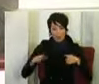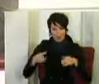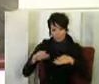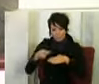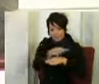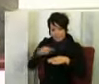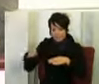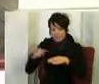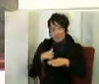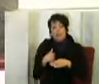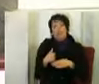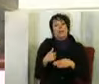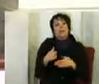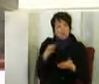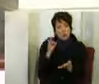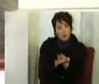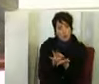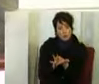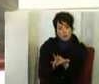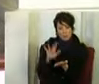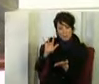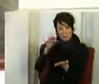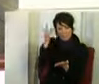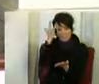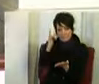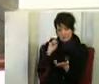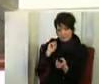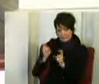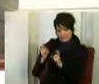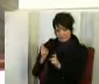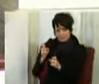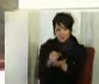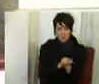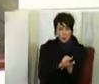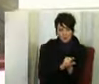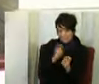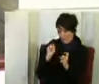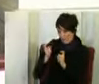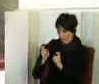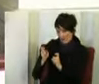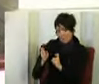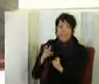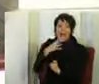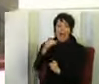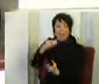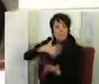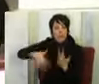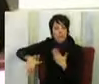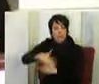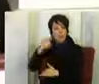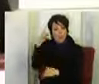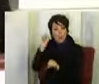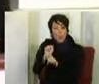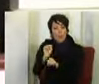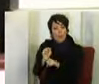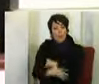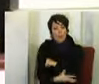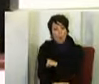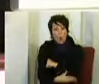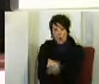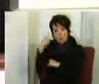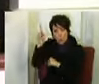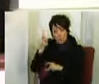providing quarters for the machines and soap, and a little bit of fellowship time for the working poor and for those who